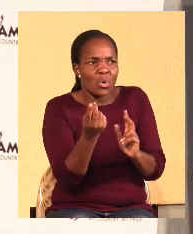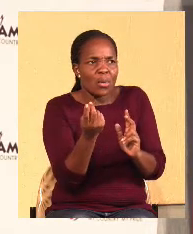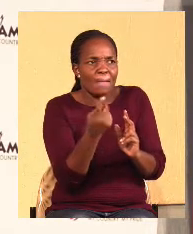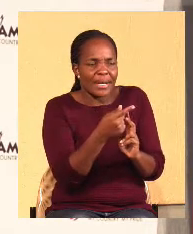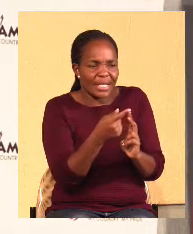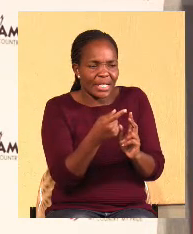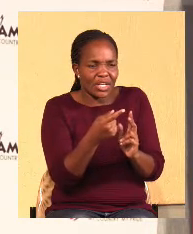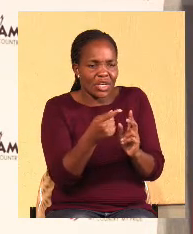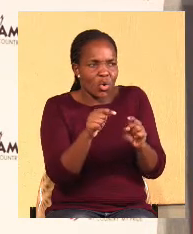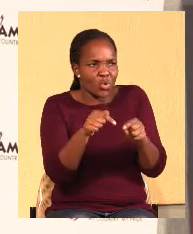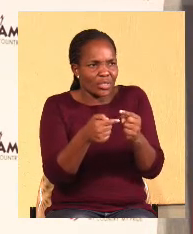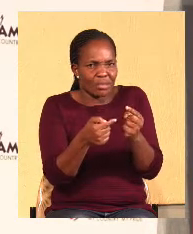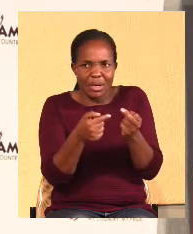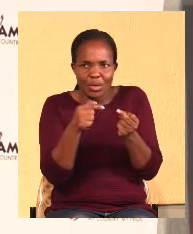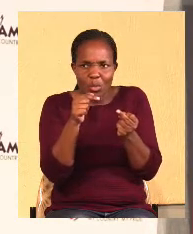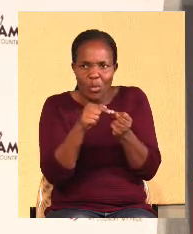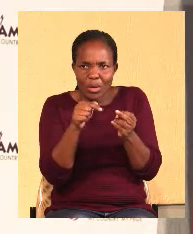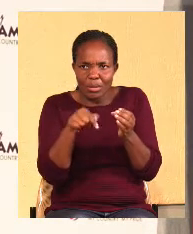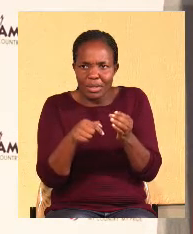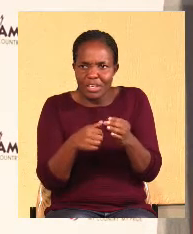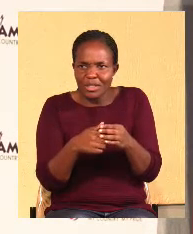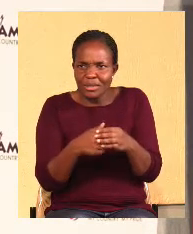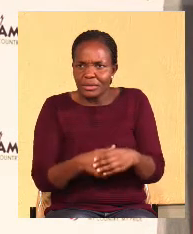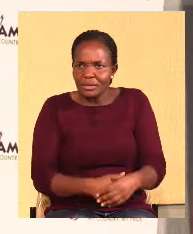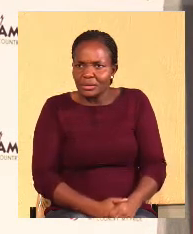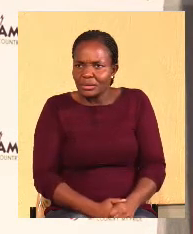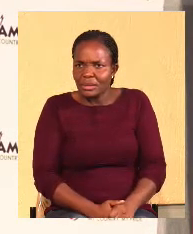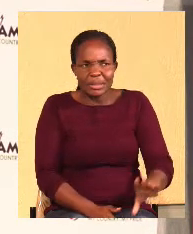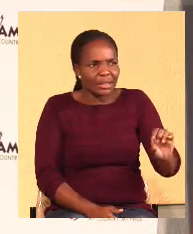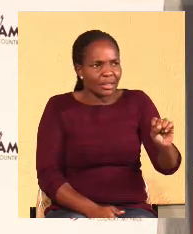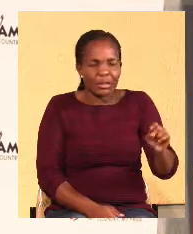I got it. Not?